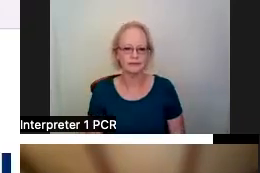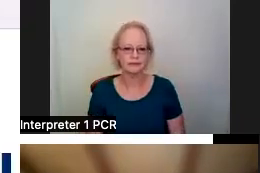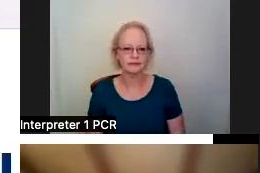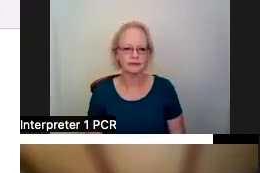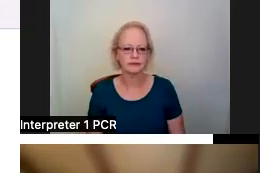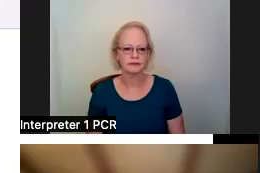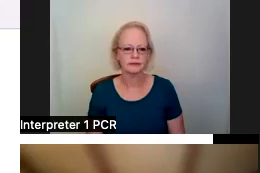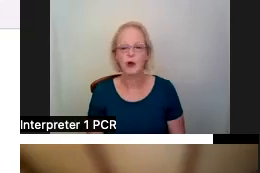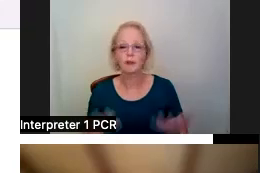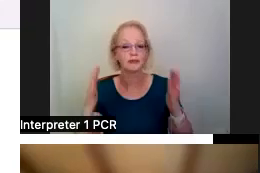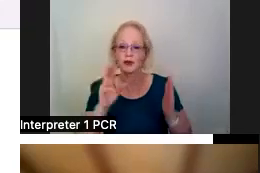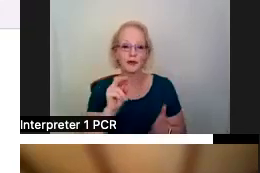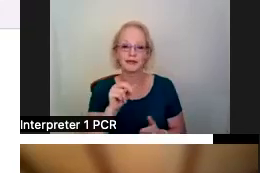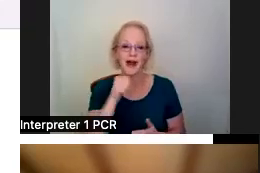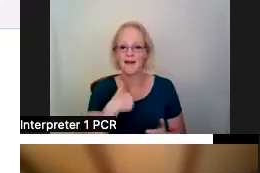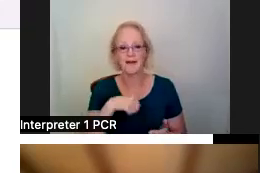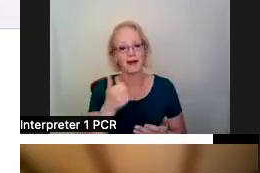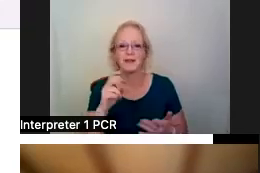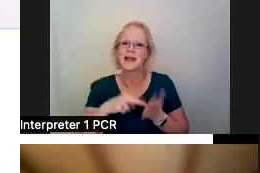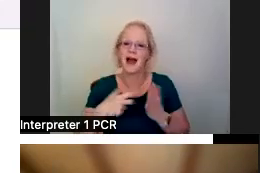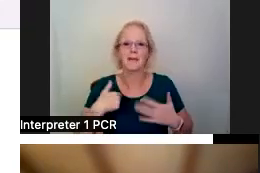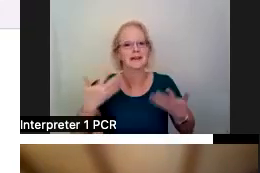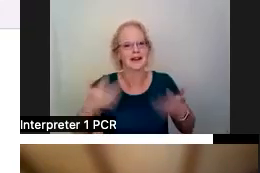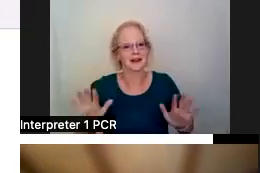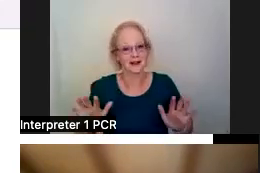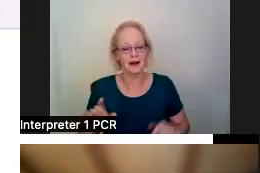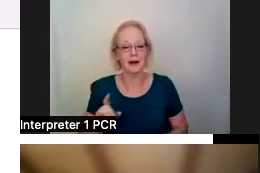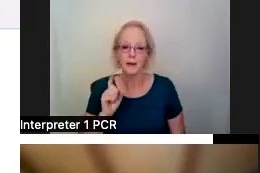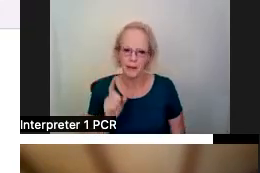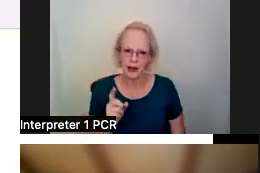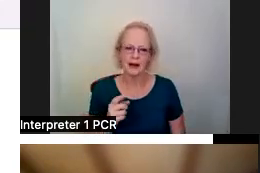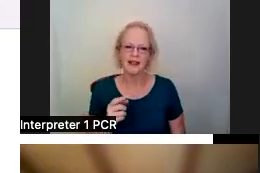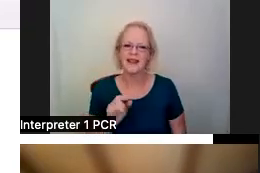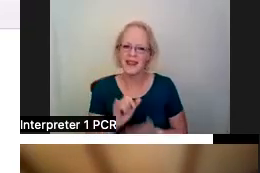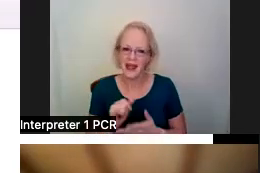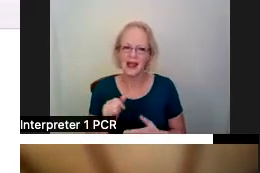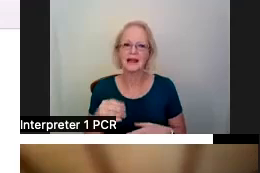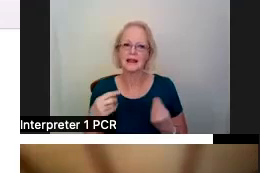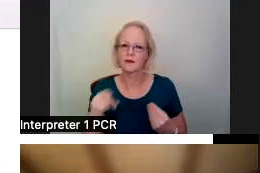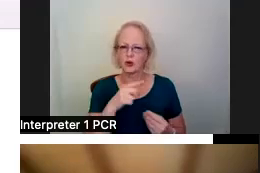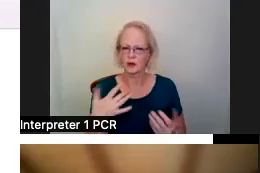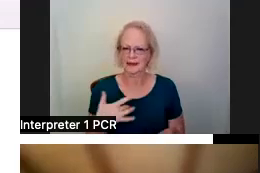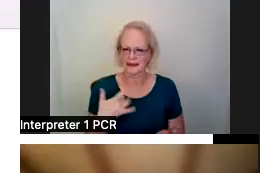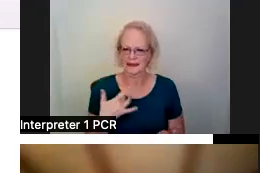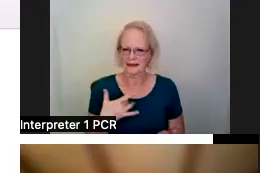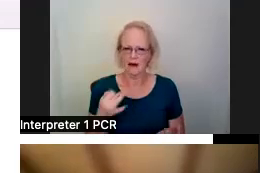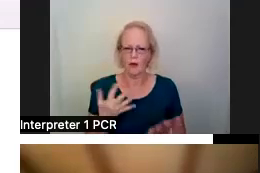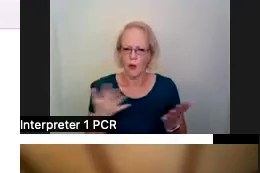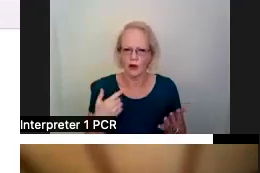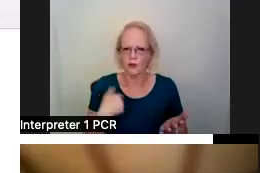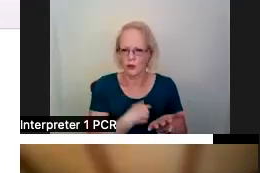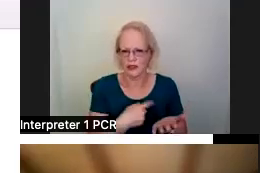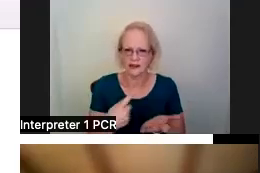Maybe not. Nope, I'm done. But that gives you a sense of what we're talking